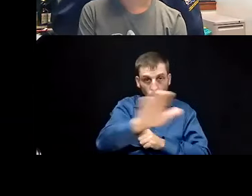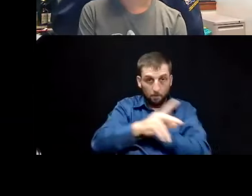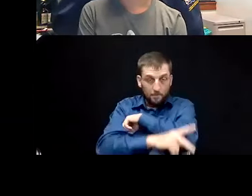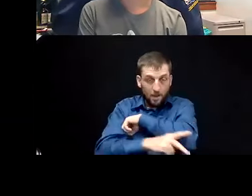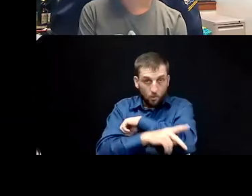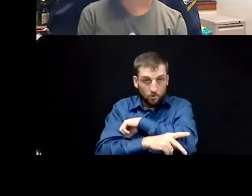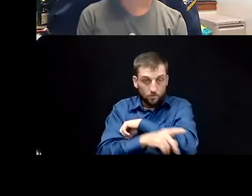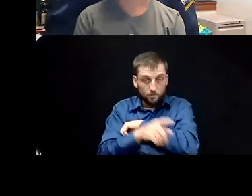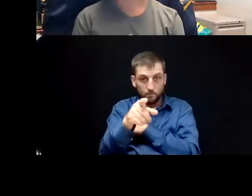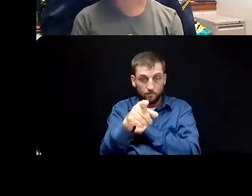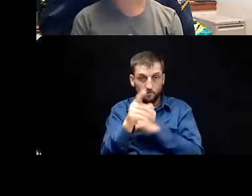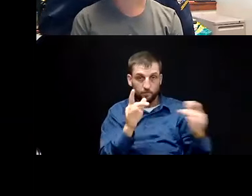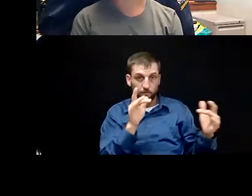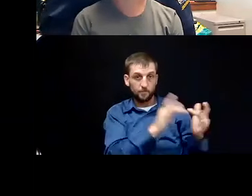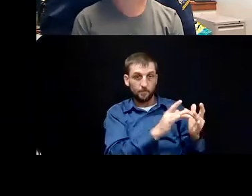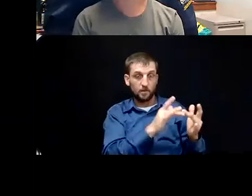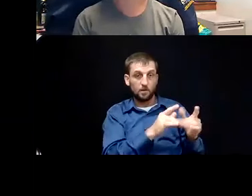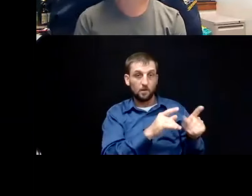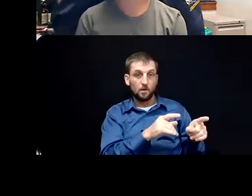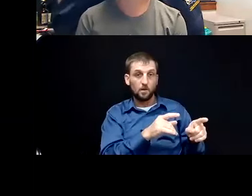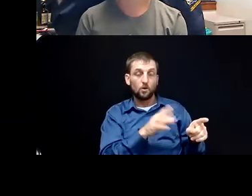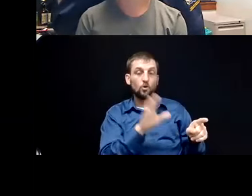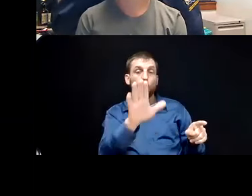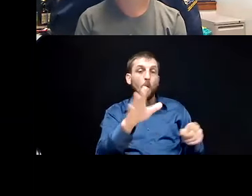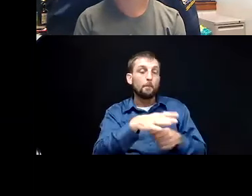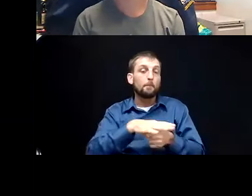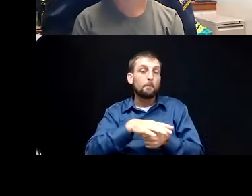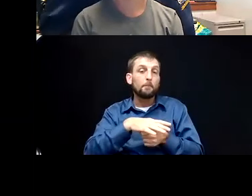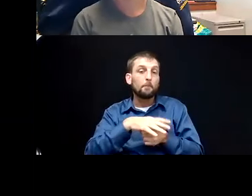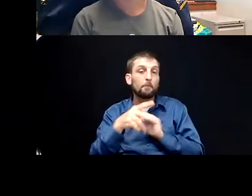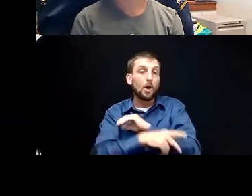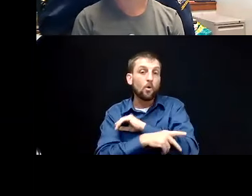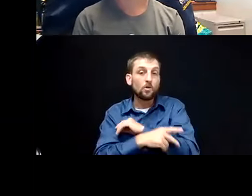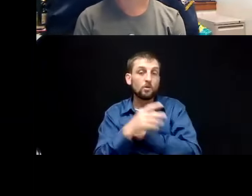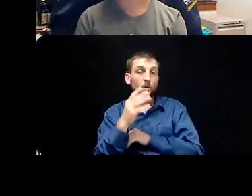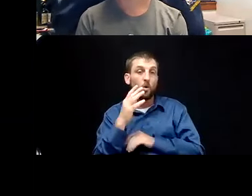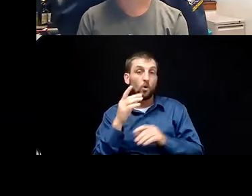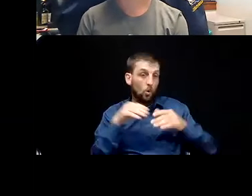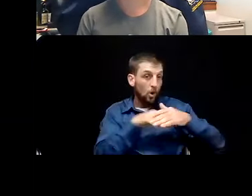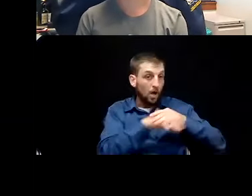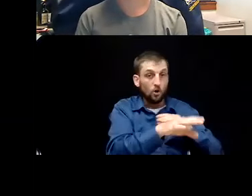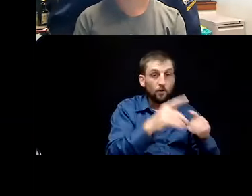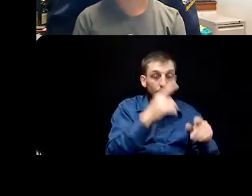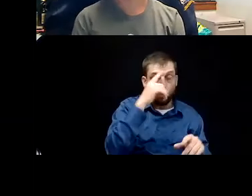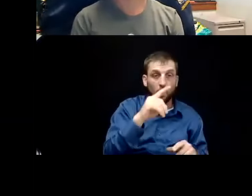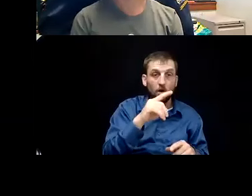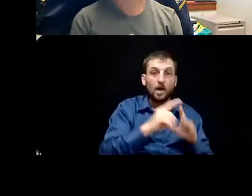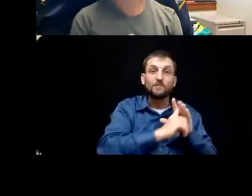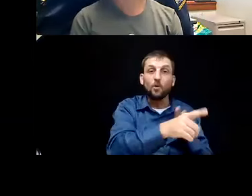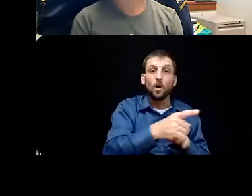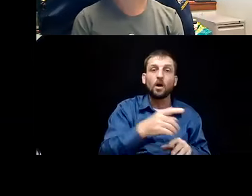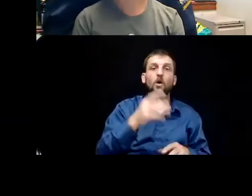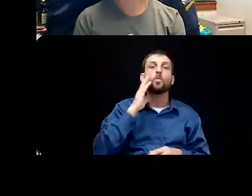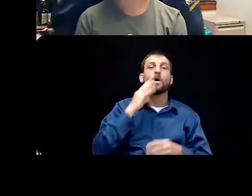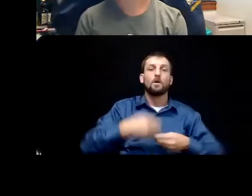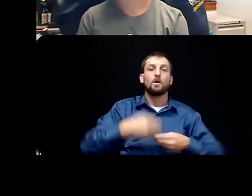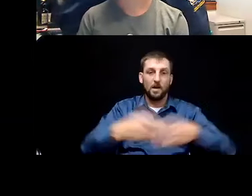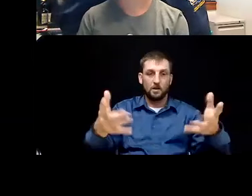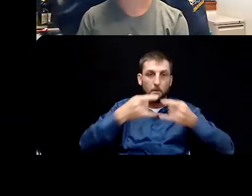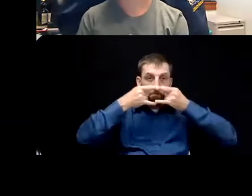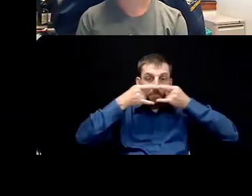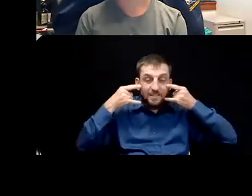local parish and to be evacuated, that everyone is going to be given a mask and hand sanitizer. We are going